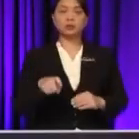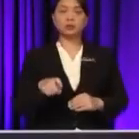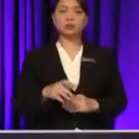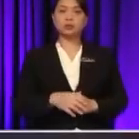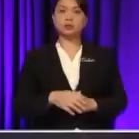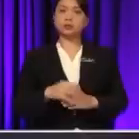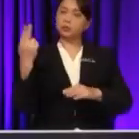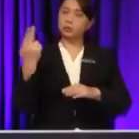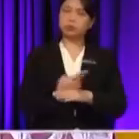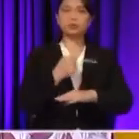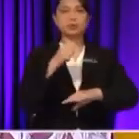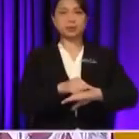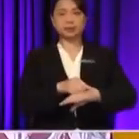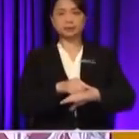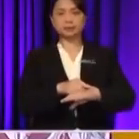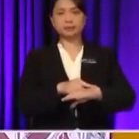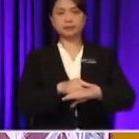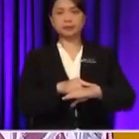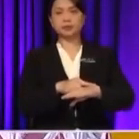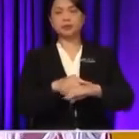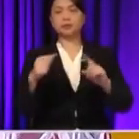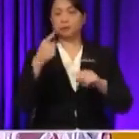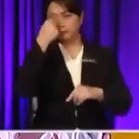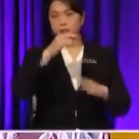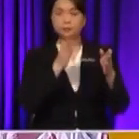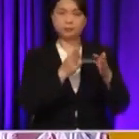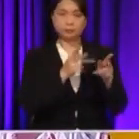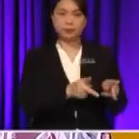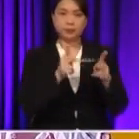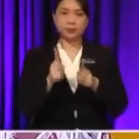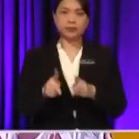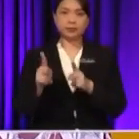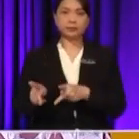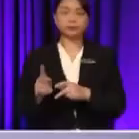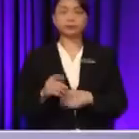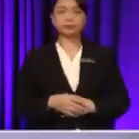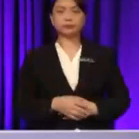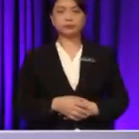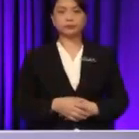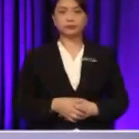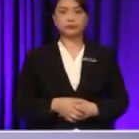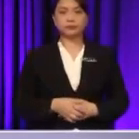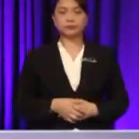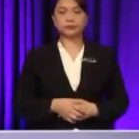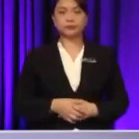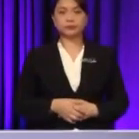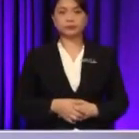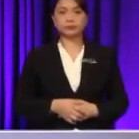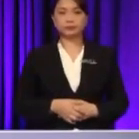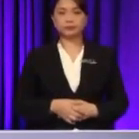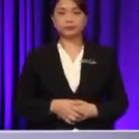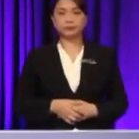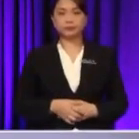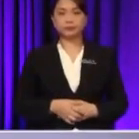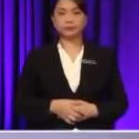and maybe it will take a lot of your time for preparation Yes, preparation, true. Okay? But I totally agree as well. If you want to celebrate some